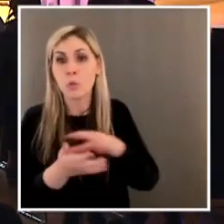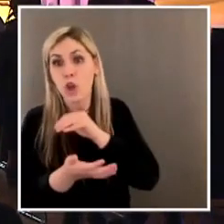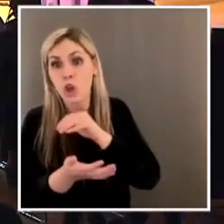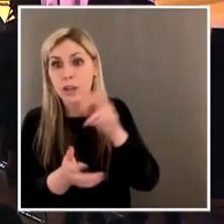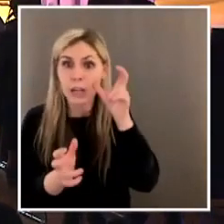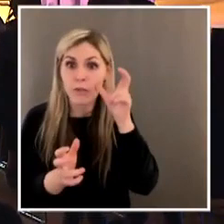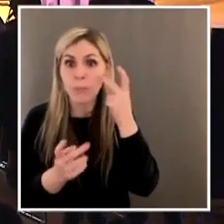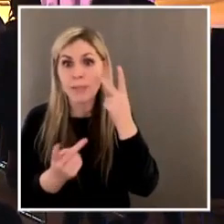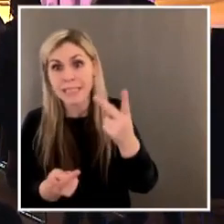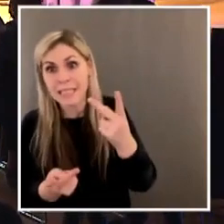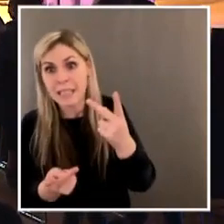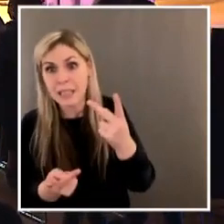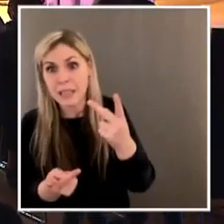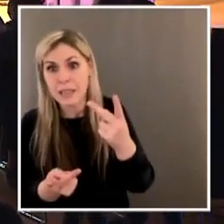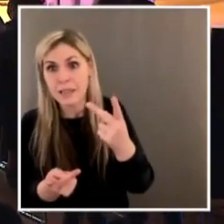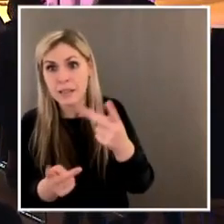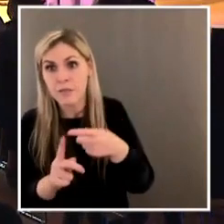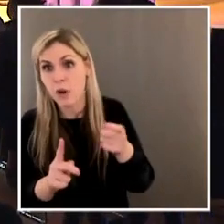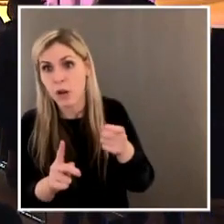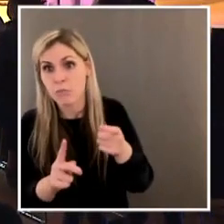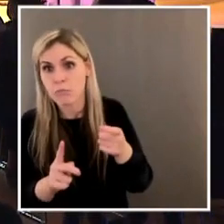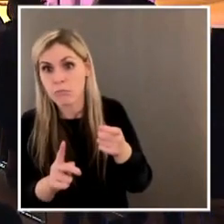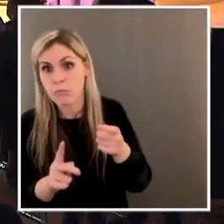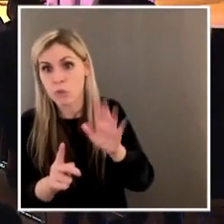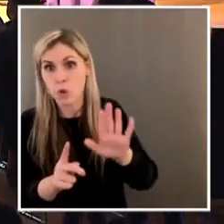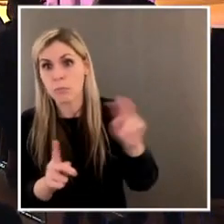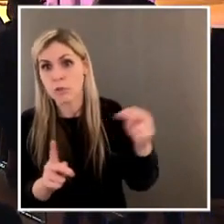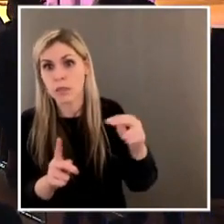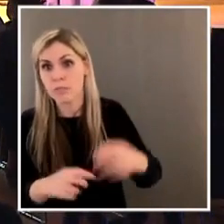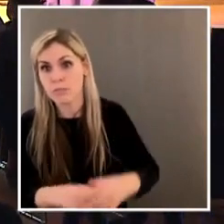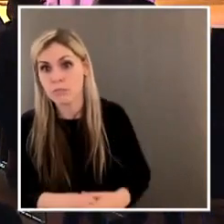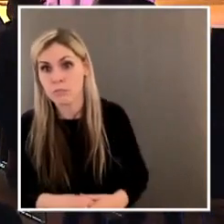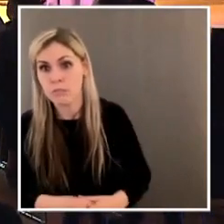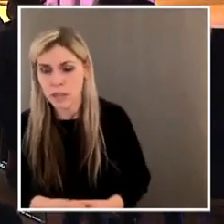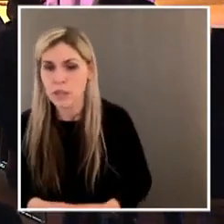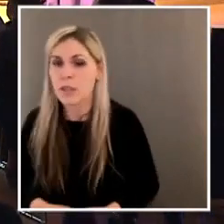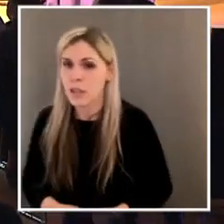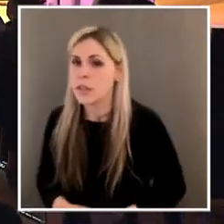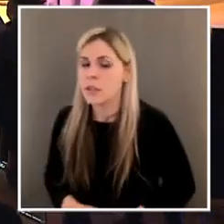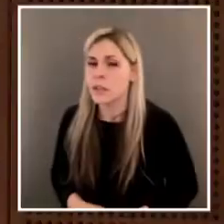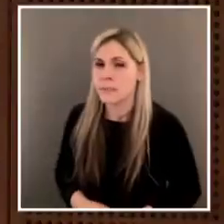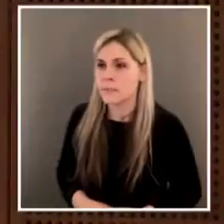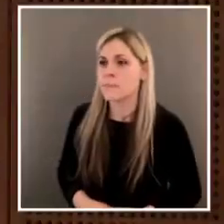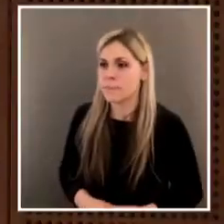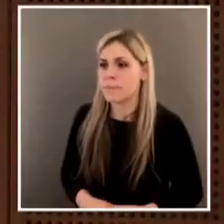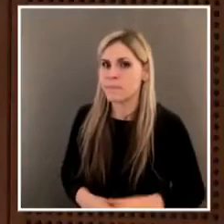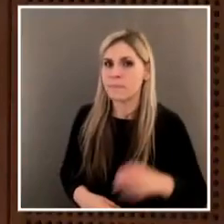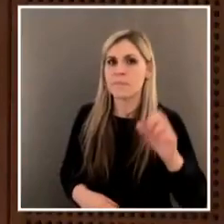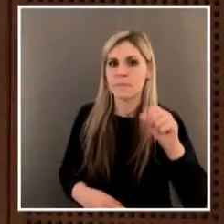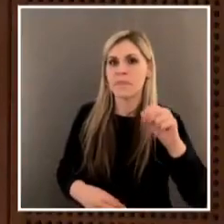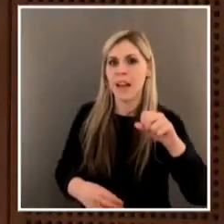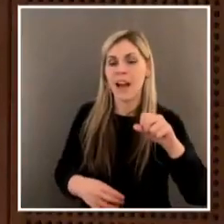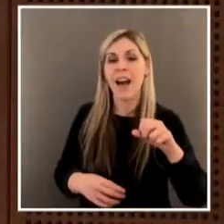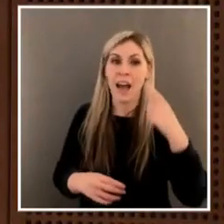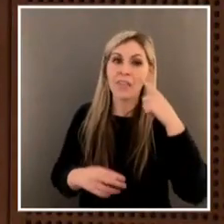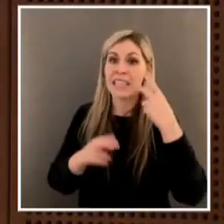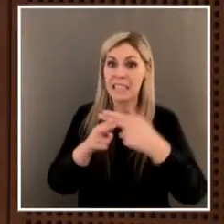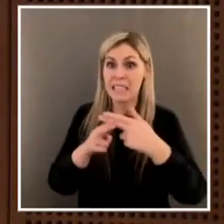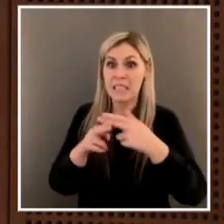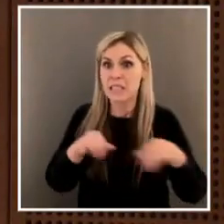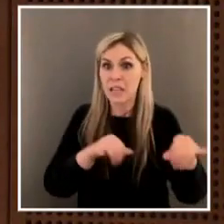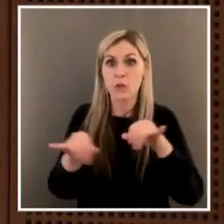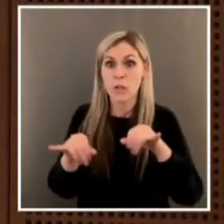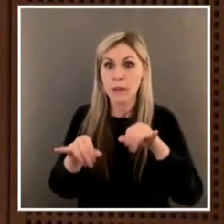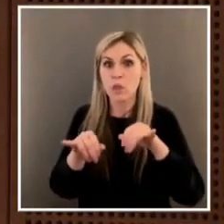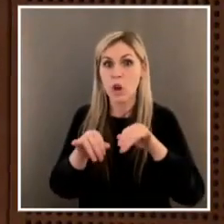see from your perspective. Yeah, I think the prevalence of stereotypes, the problem is